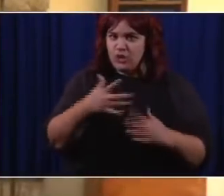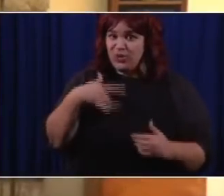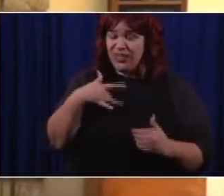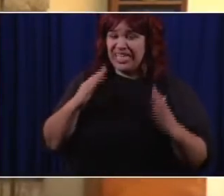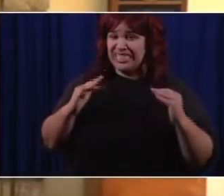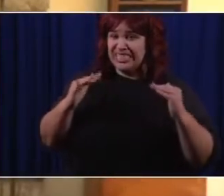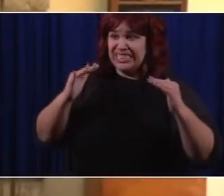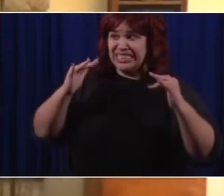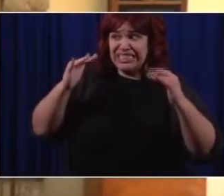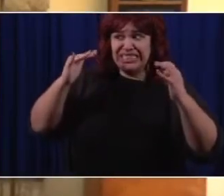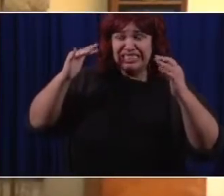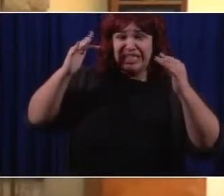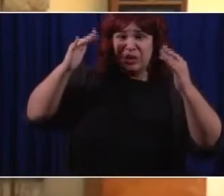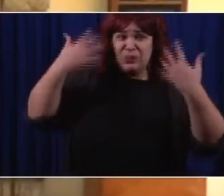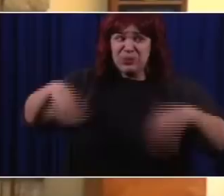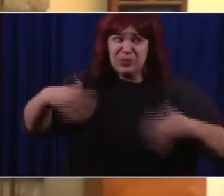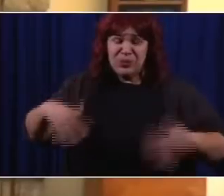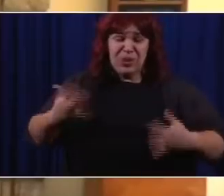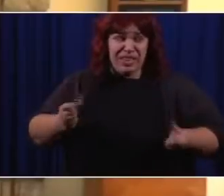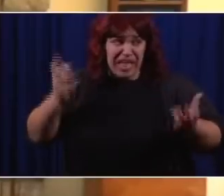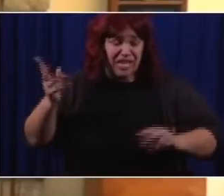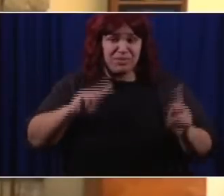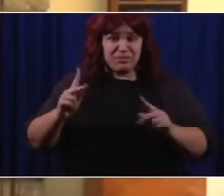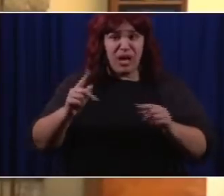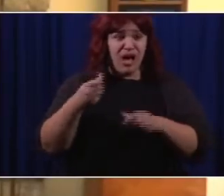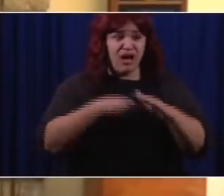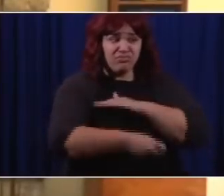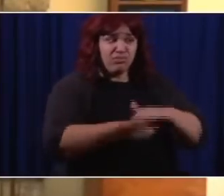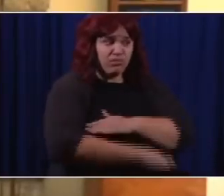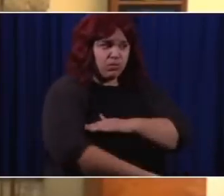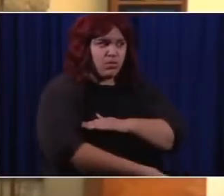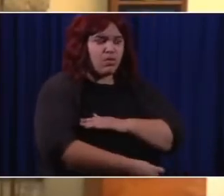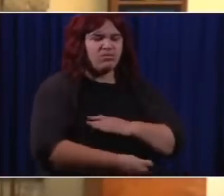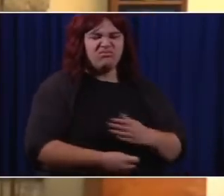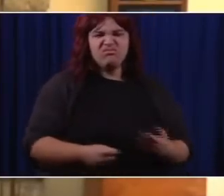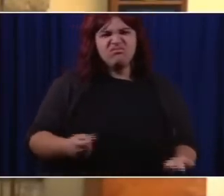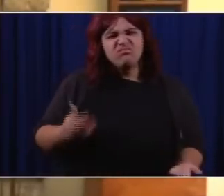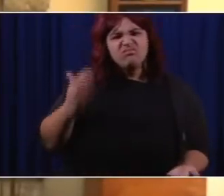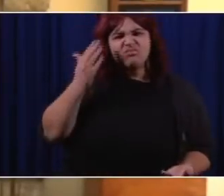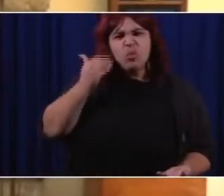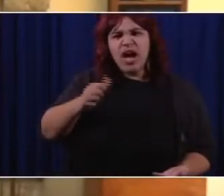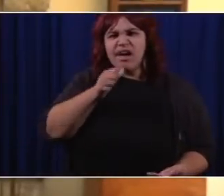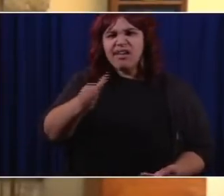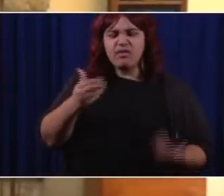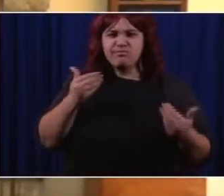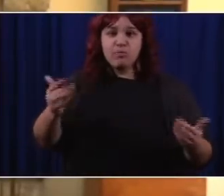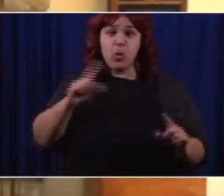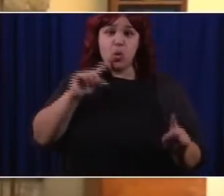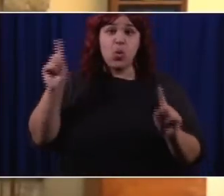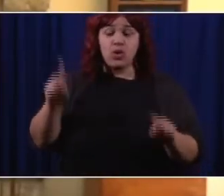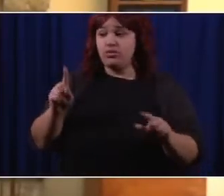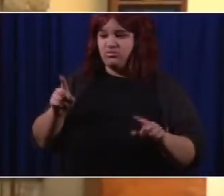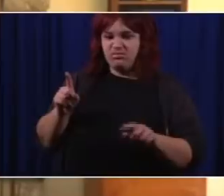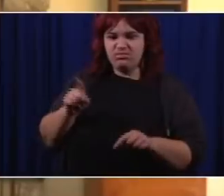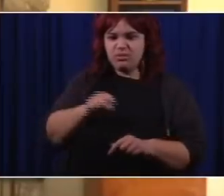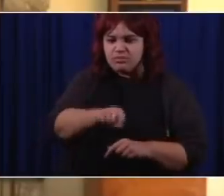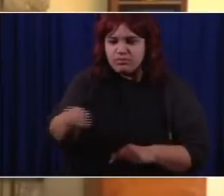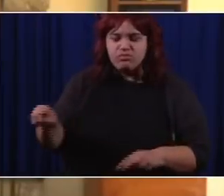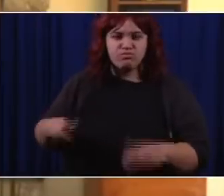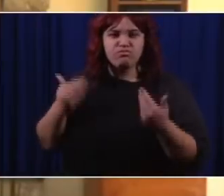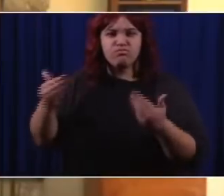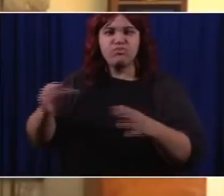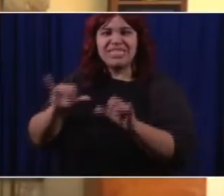dire straits now? And do you believe that the state has an obligation to pay back revenues for those businesses who may have to close as a